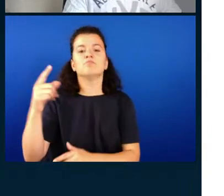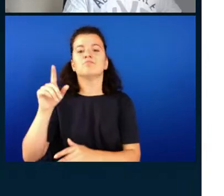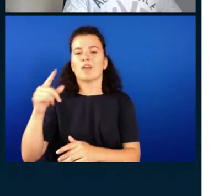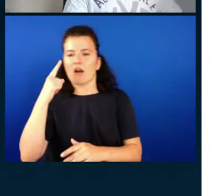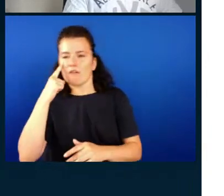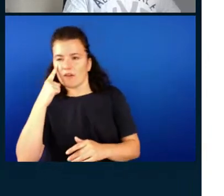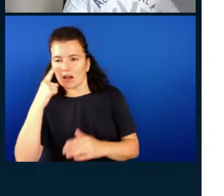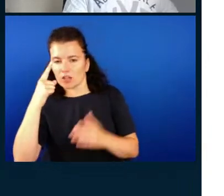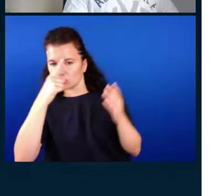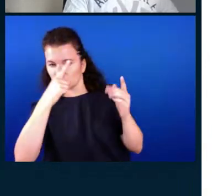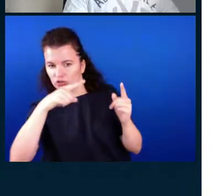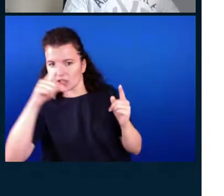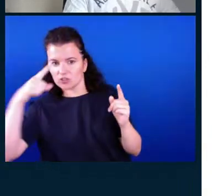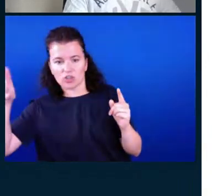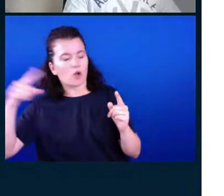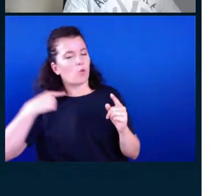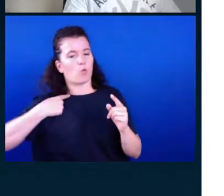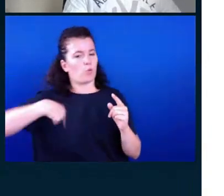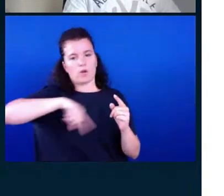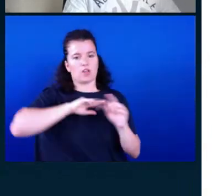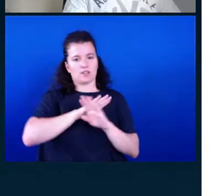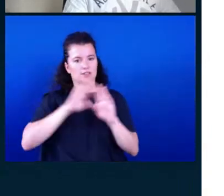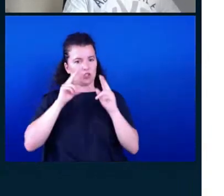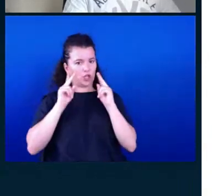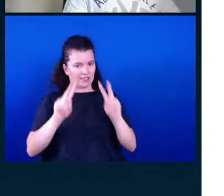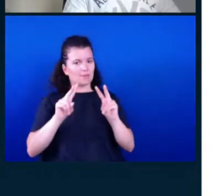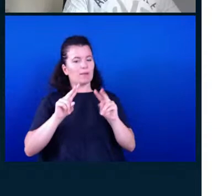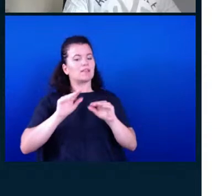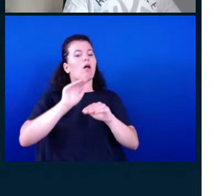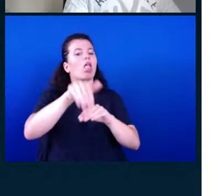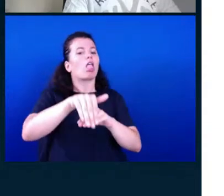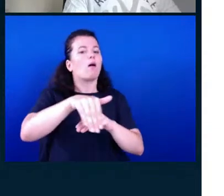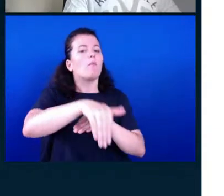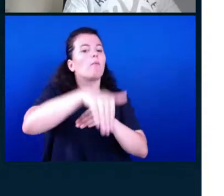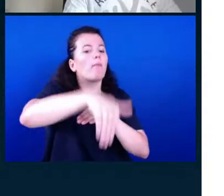this is not visible yet, but that's the operations which it does.